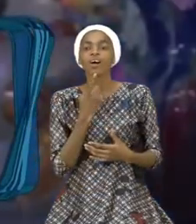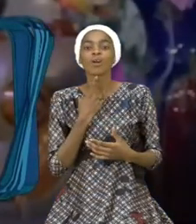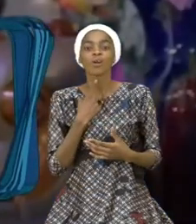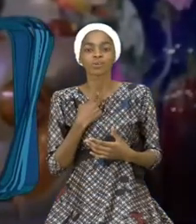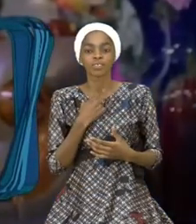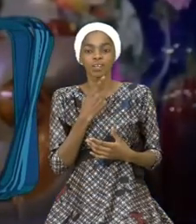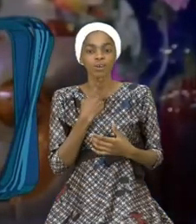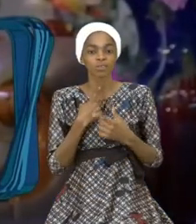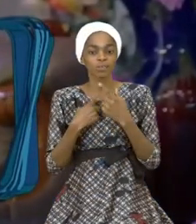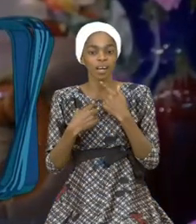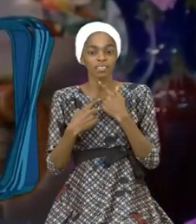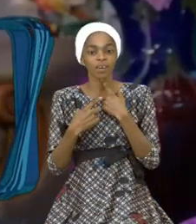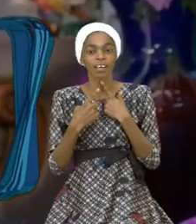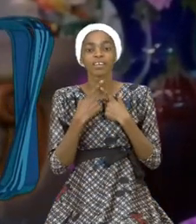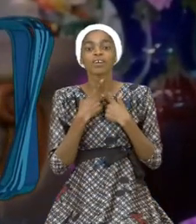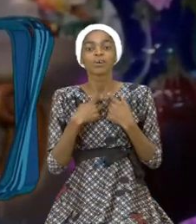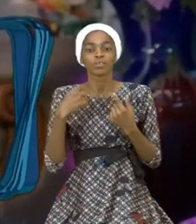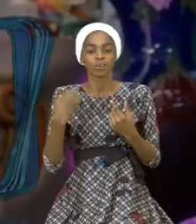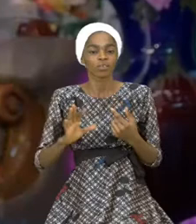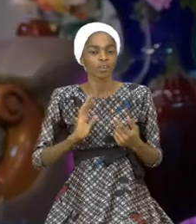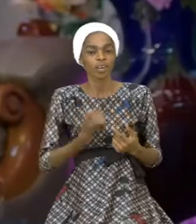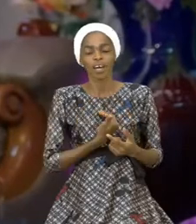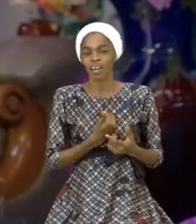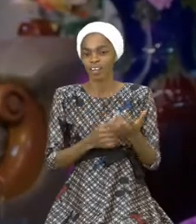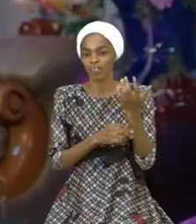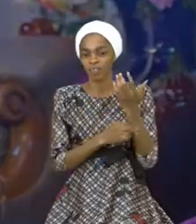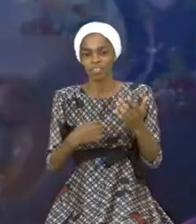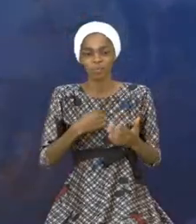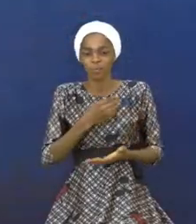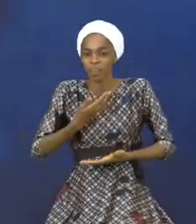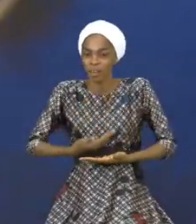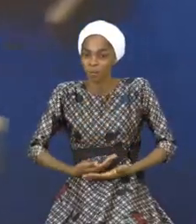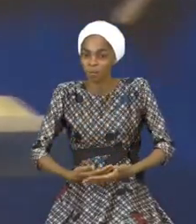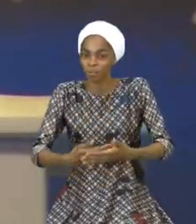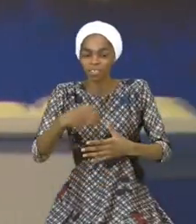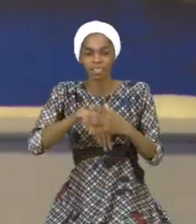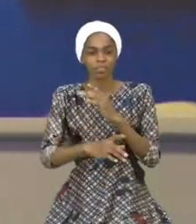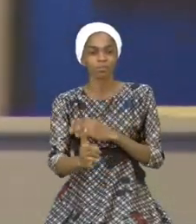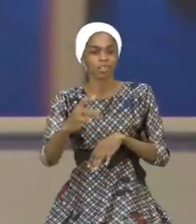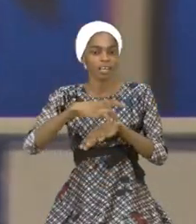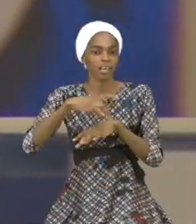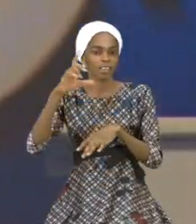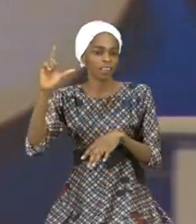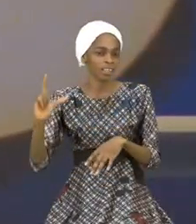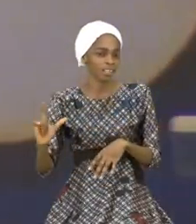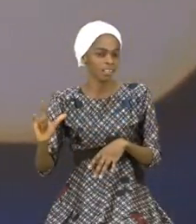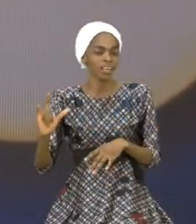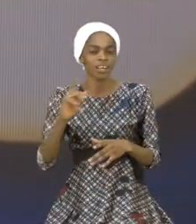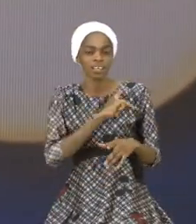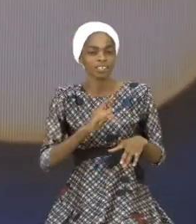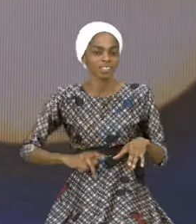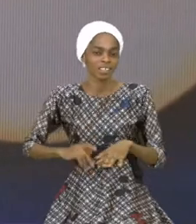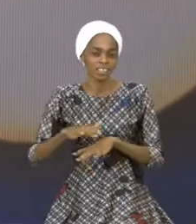flesh. That's the problem. We're born into an earthly kingdom. And that earthly kingdom